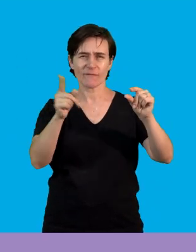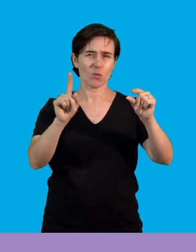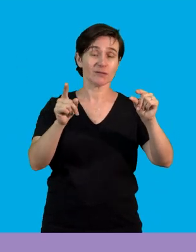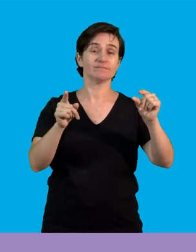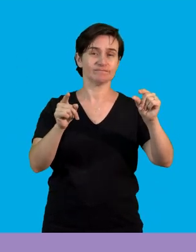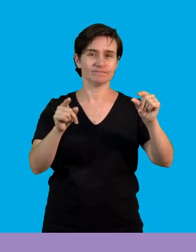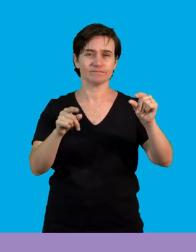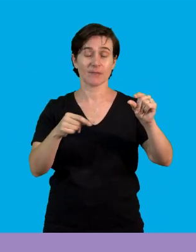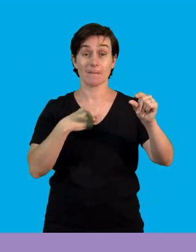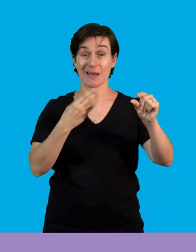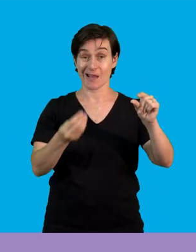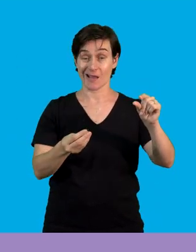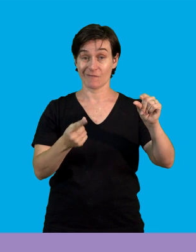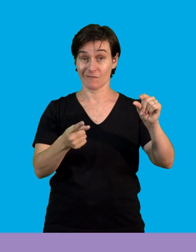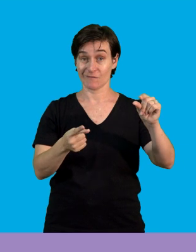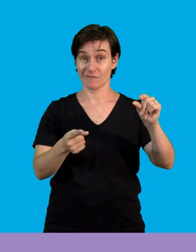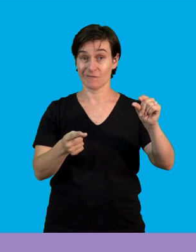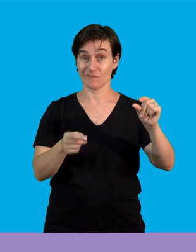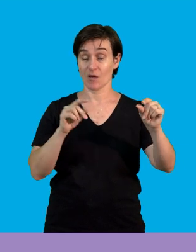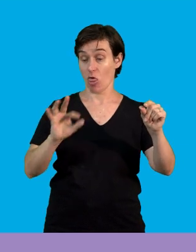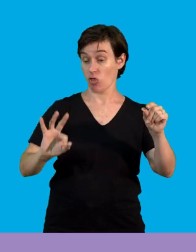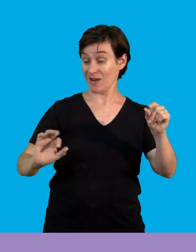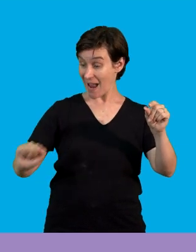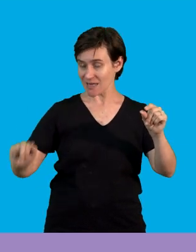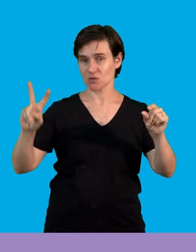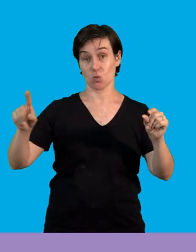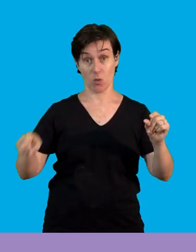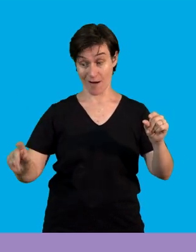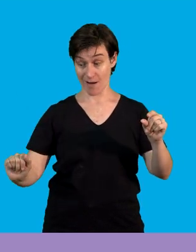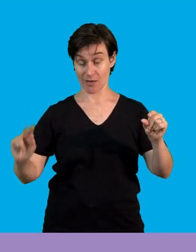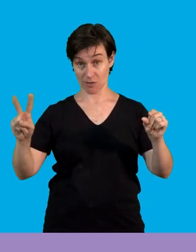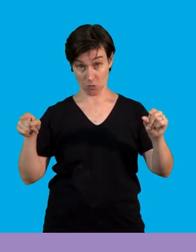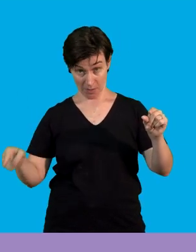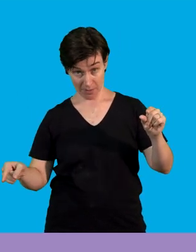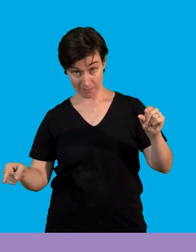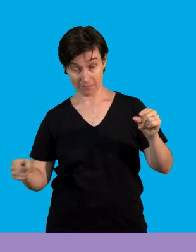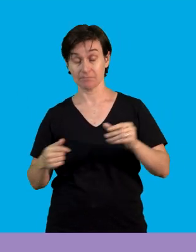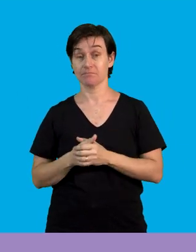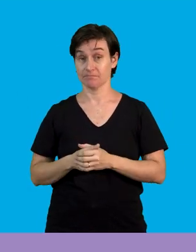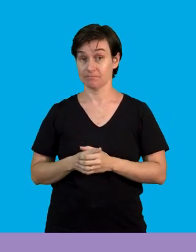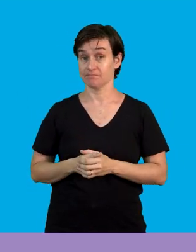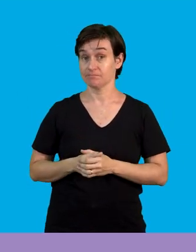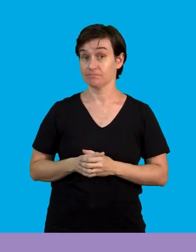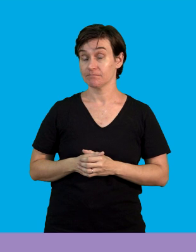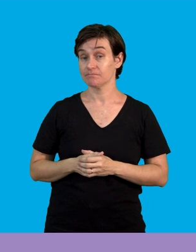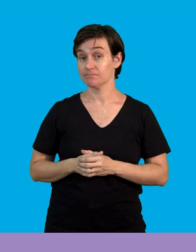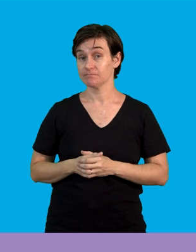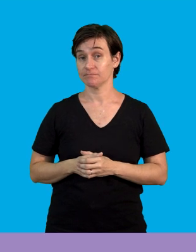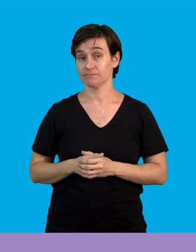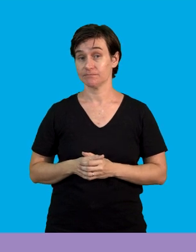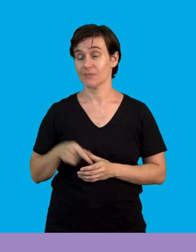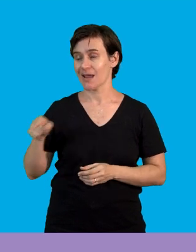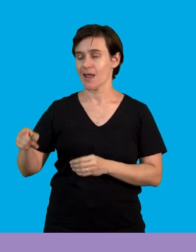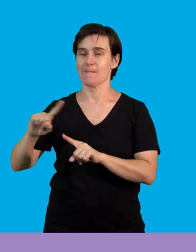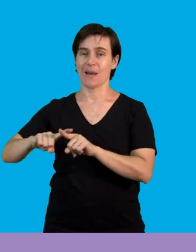I realize that I have an a squared as well. So it's 3a squared and an